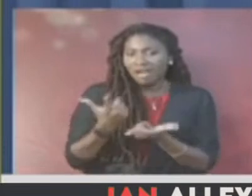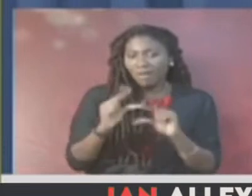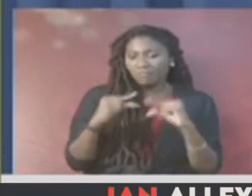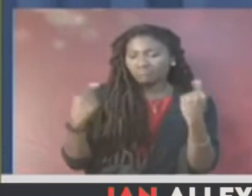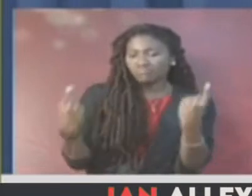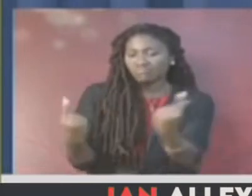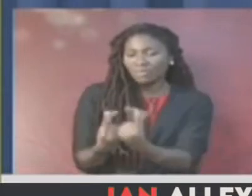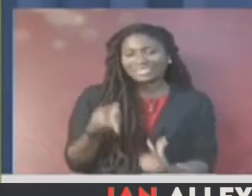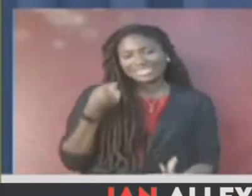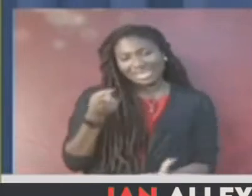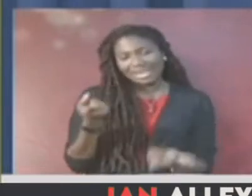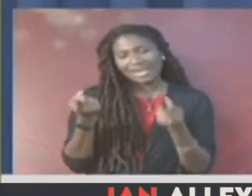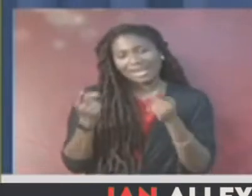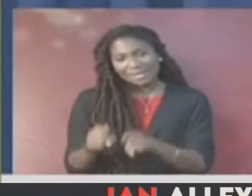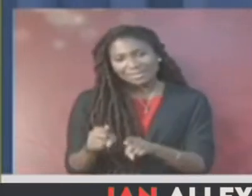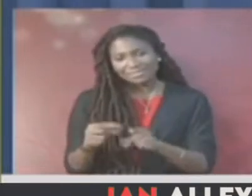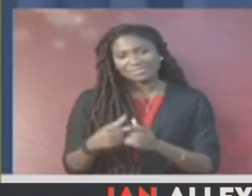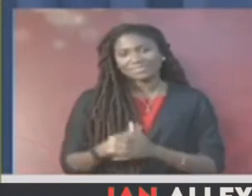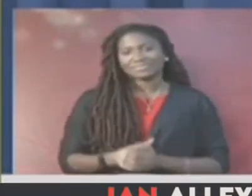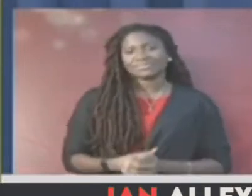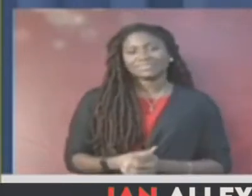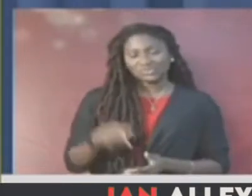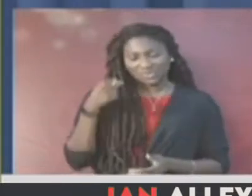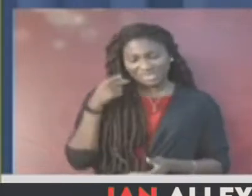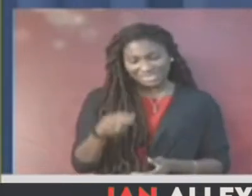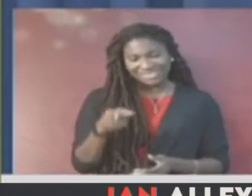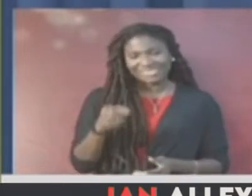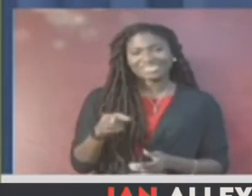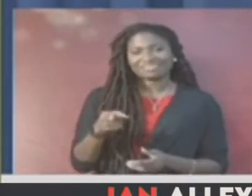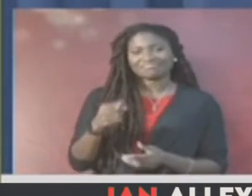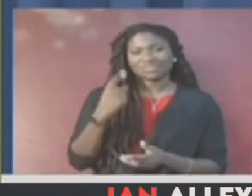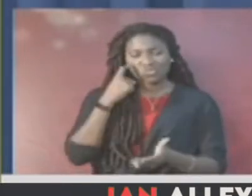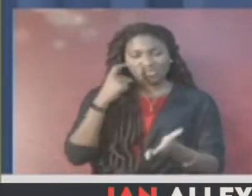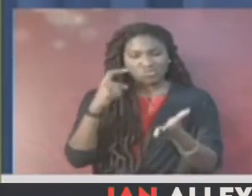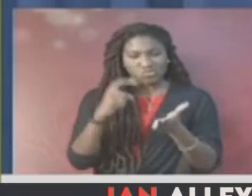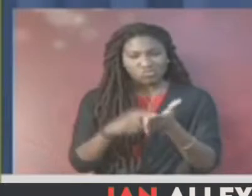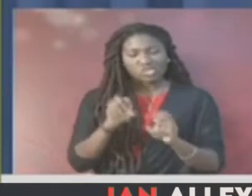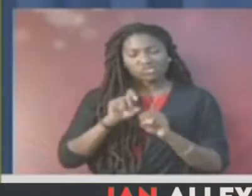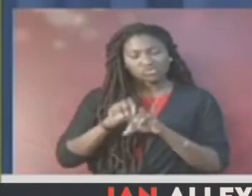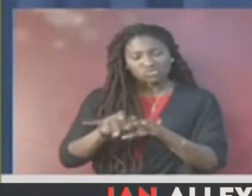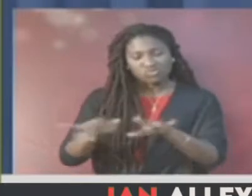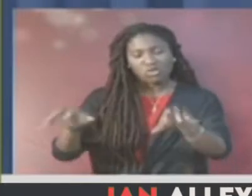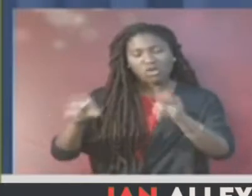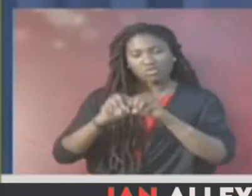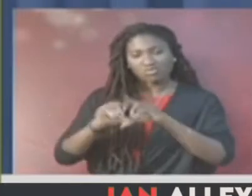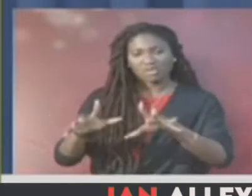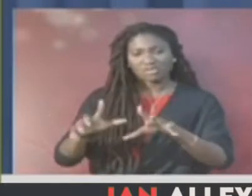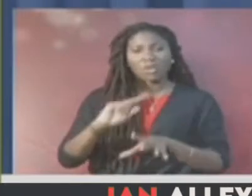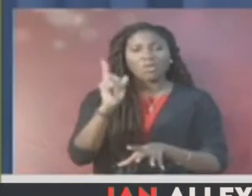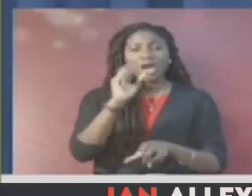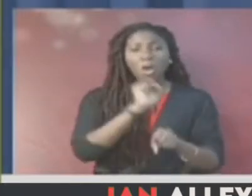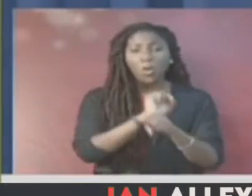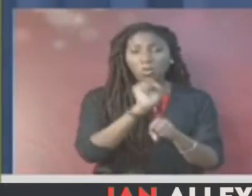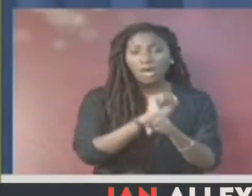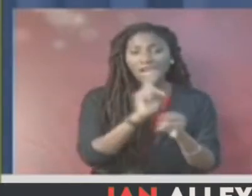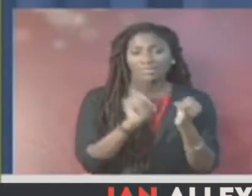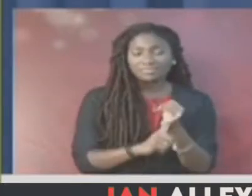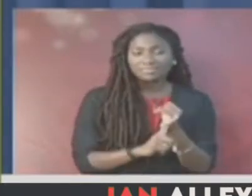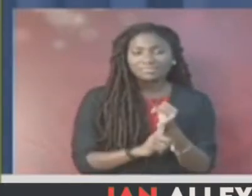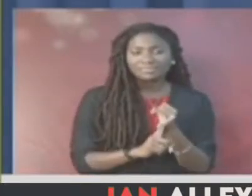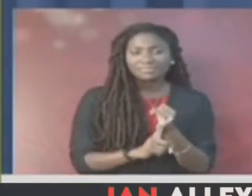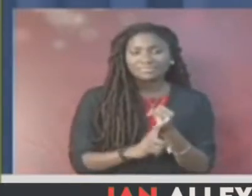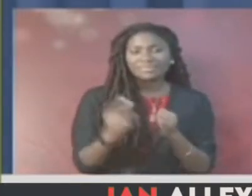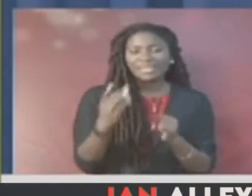get at any public spaces. So that is what the contact tracers are telling us generally. Workplace spread is happening.